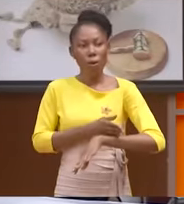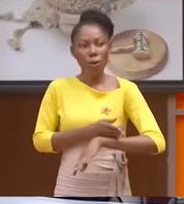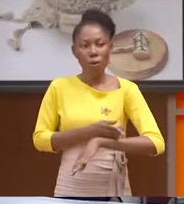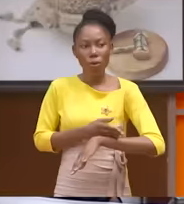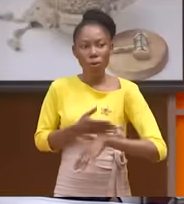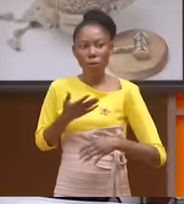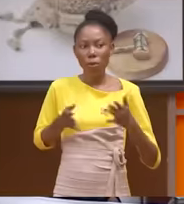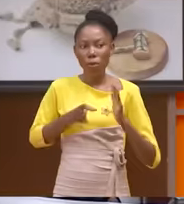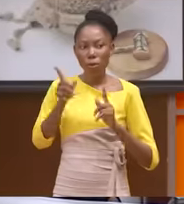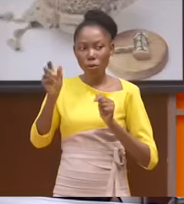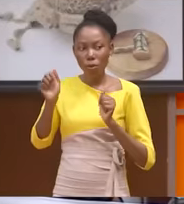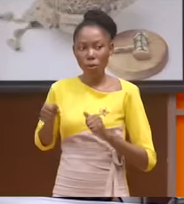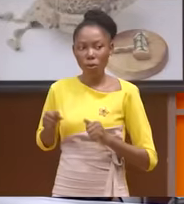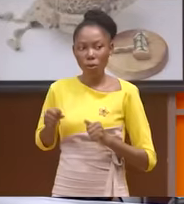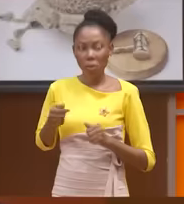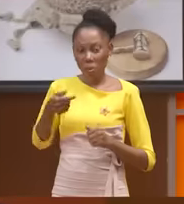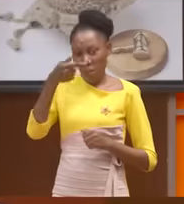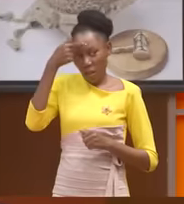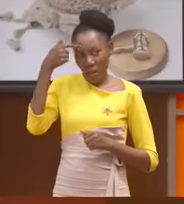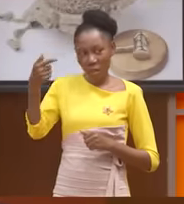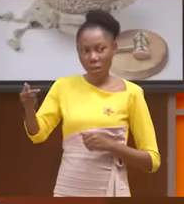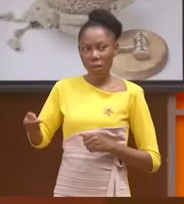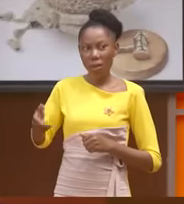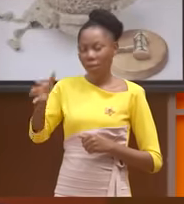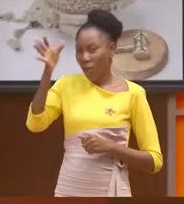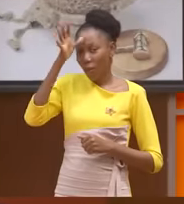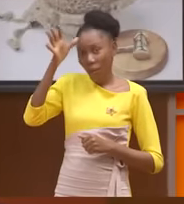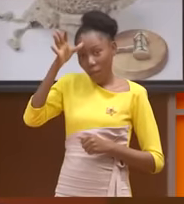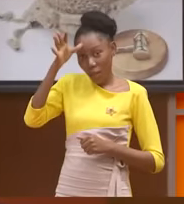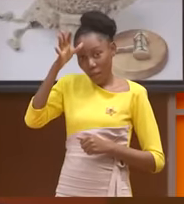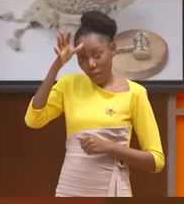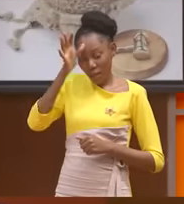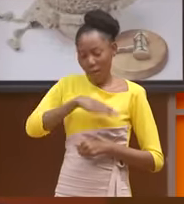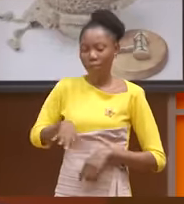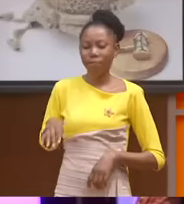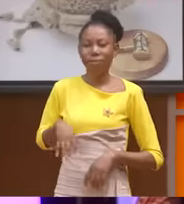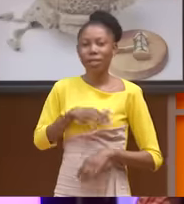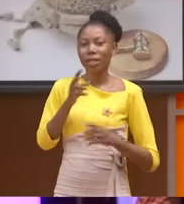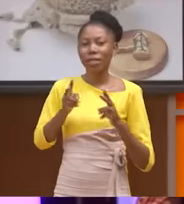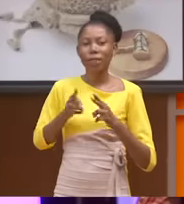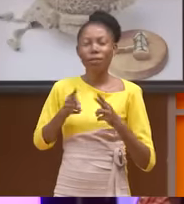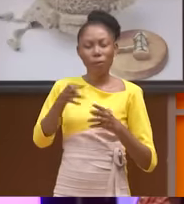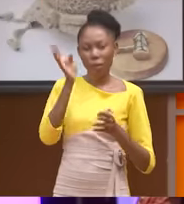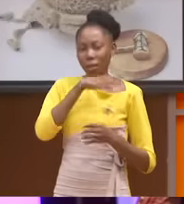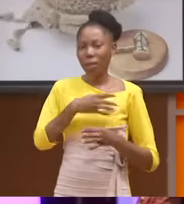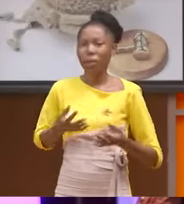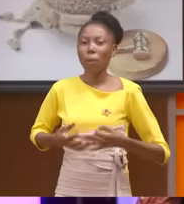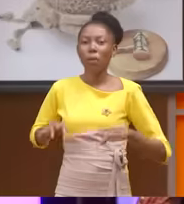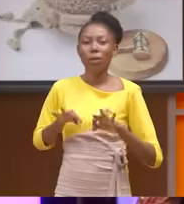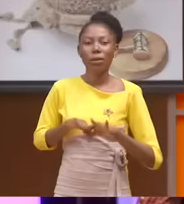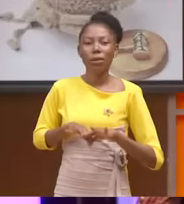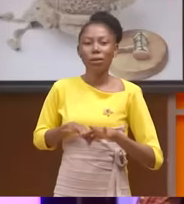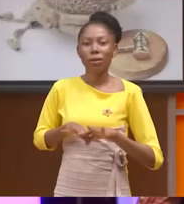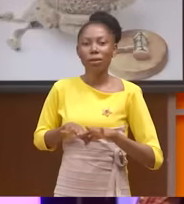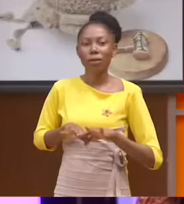where you can step in. Fatherly figure, their role is different. Motherly figure, the role is equally different.